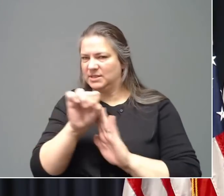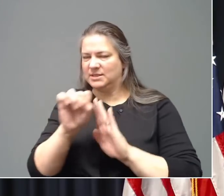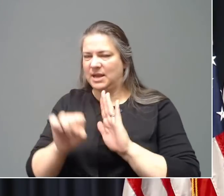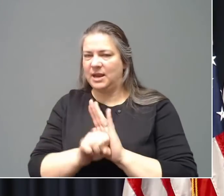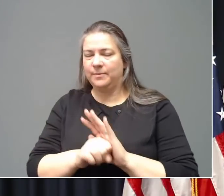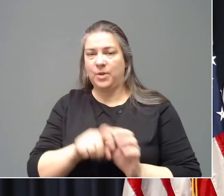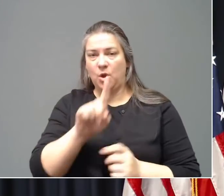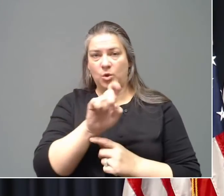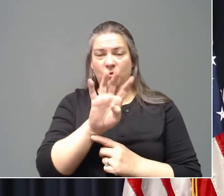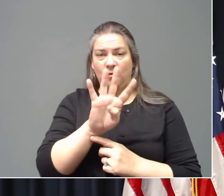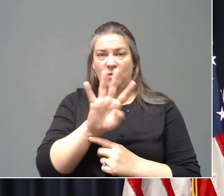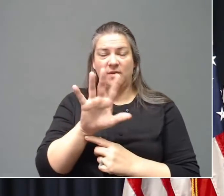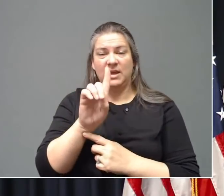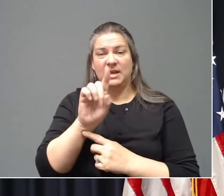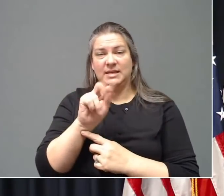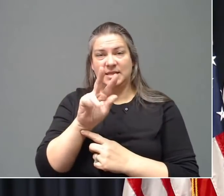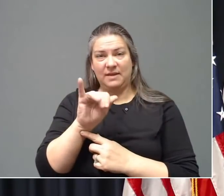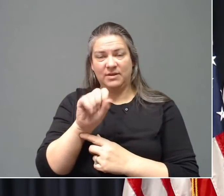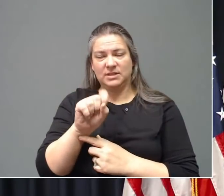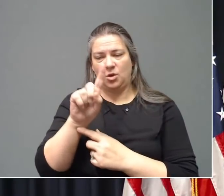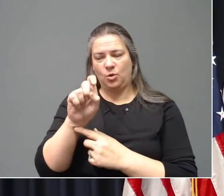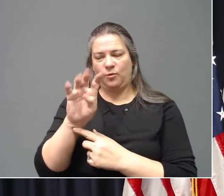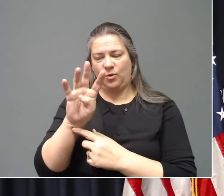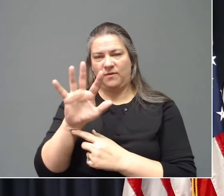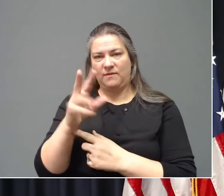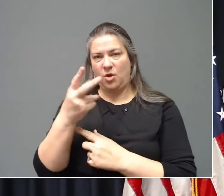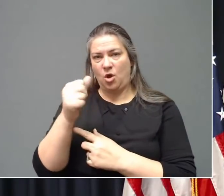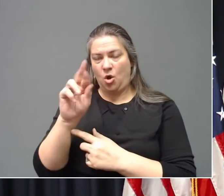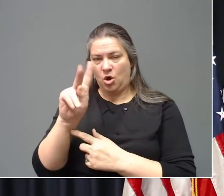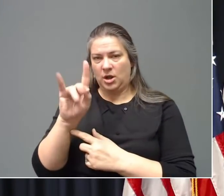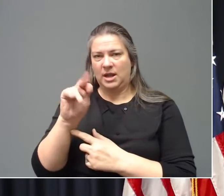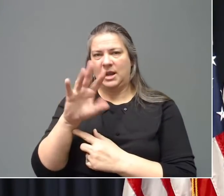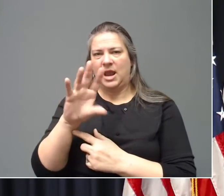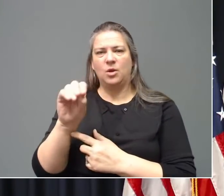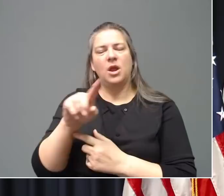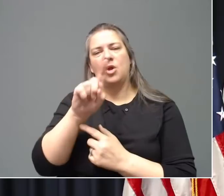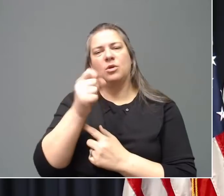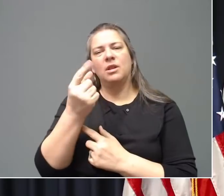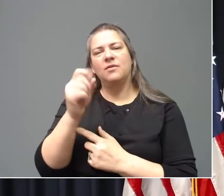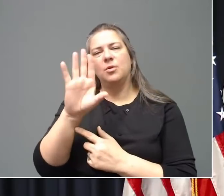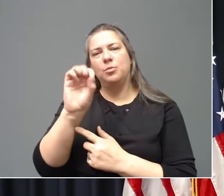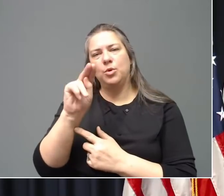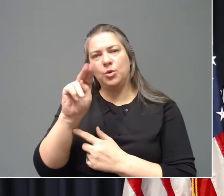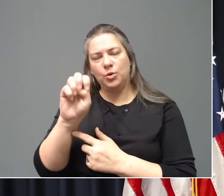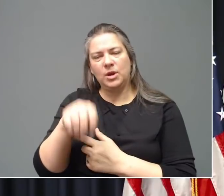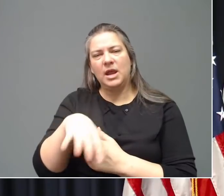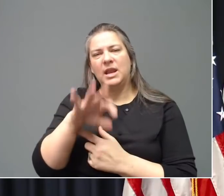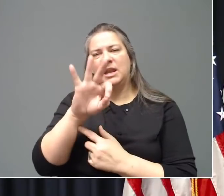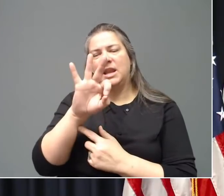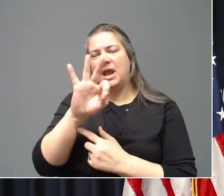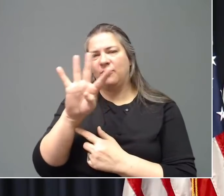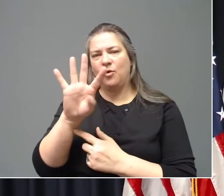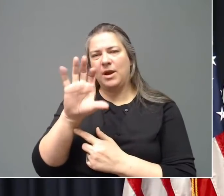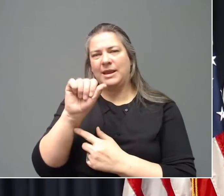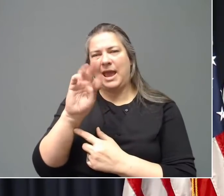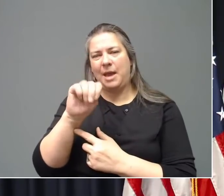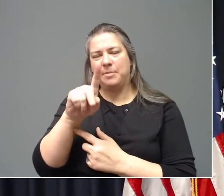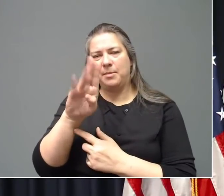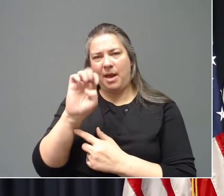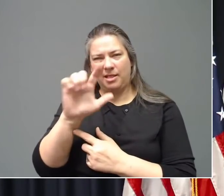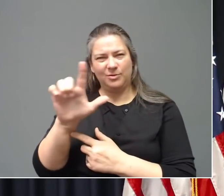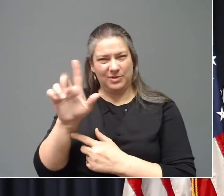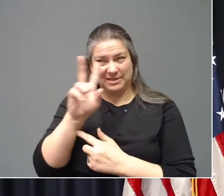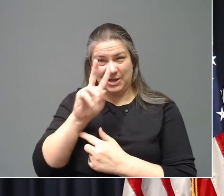Davis County, 145 from Hardin, 111 from Boone, 94 from Campbell. You can see between those 3 northern